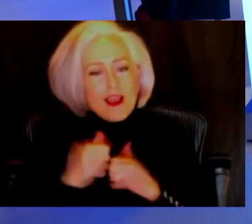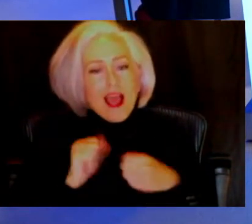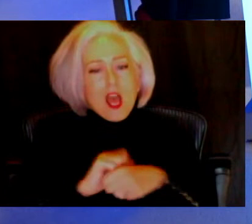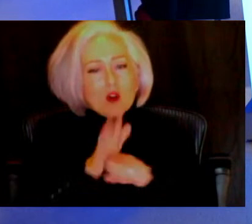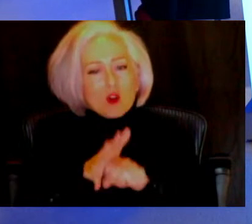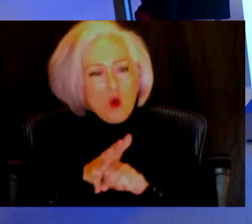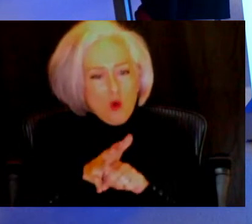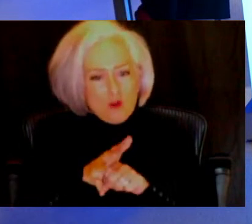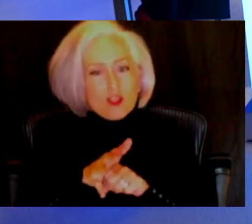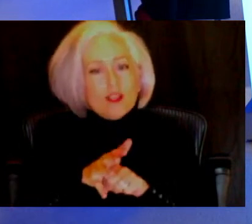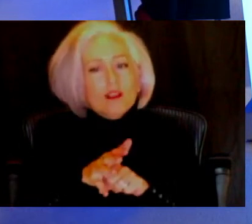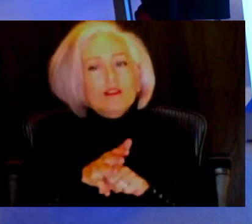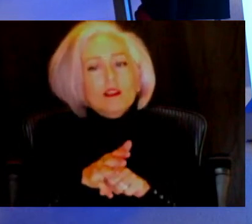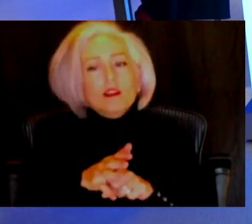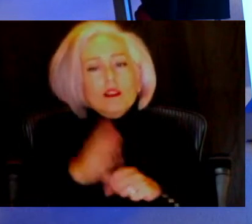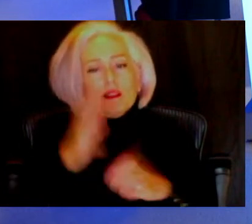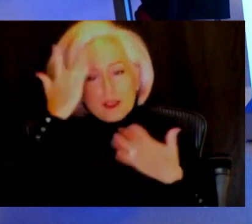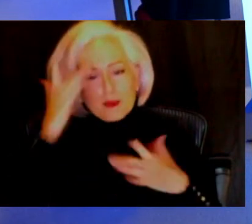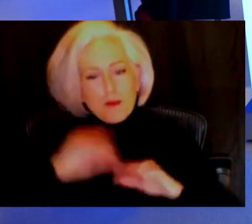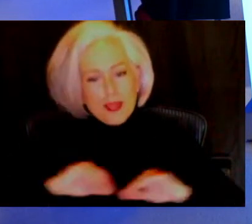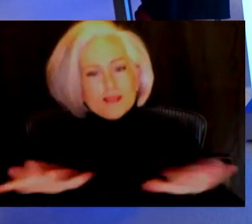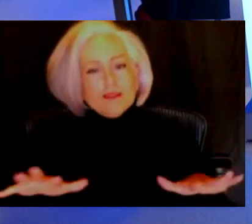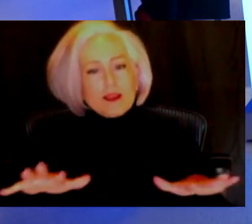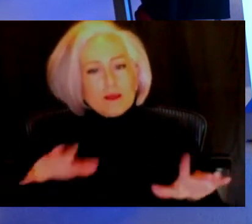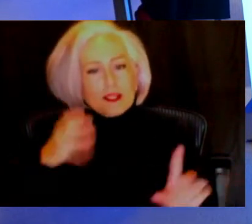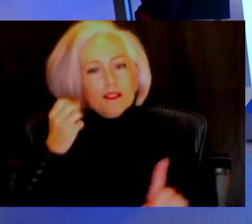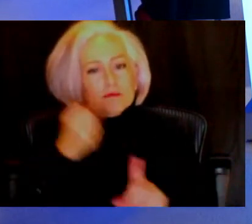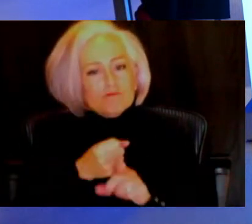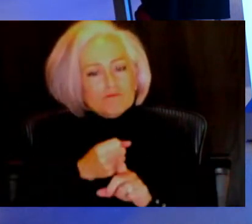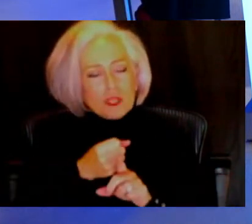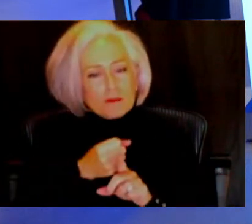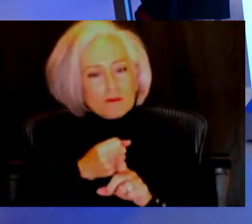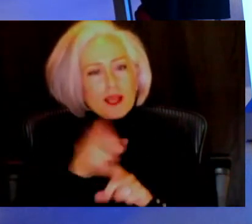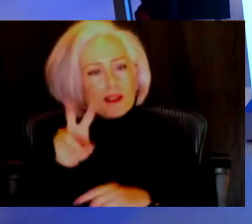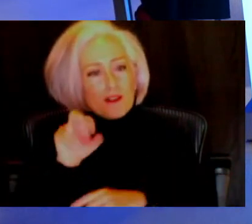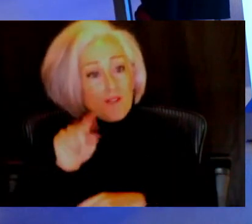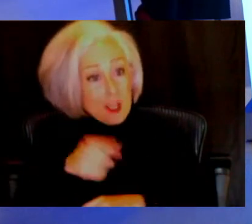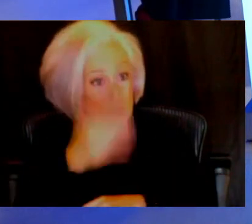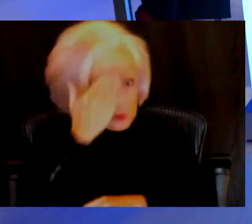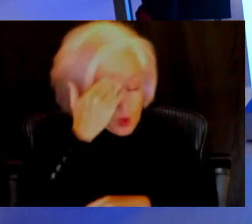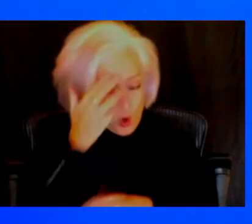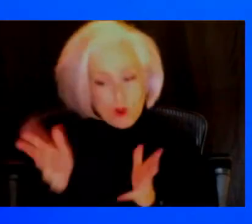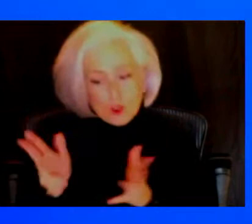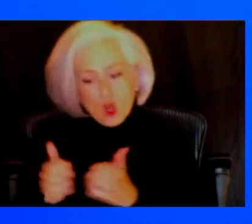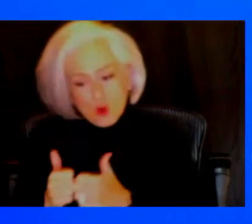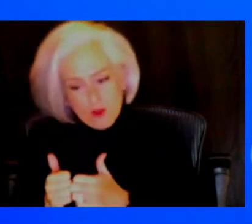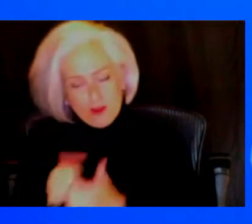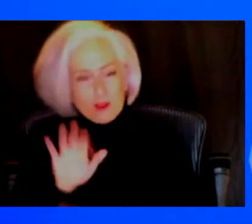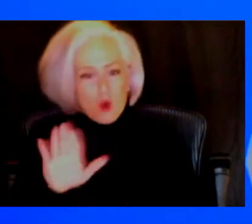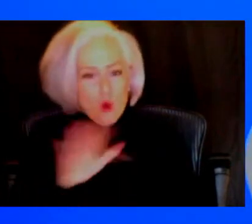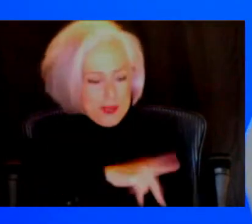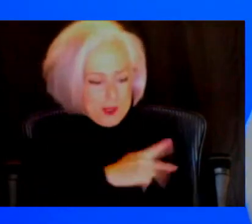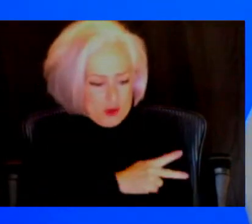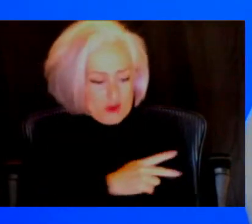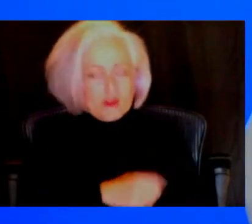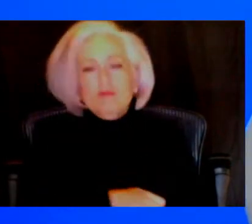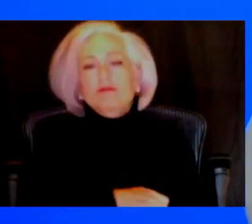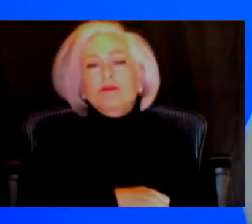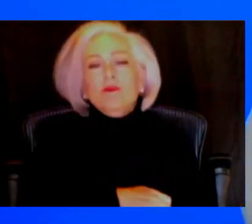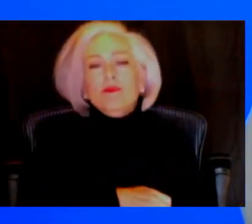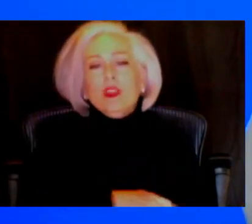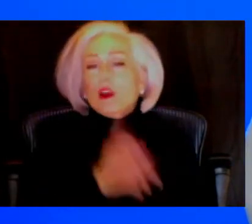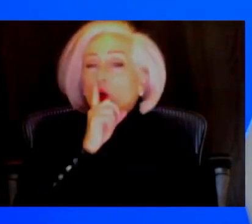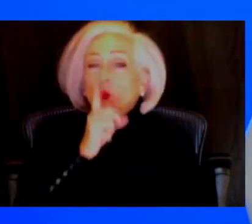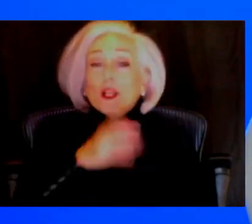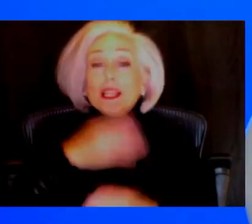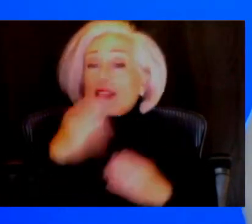this pandemic has affected veterans that you know and that you've talked to, patients. I think at the end of the day,